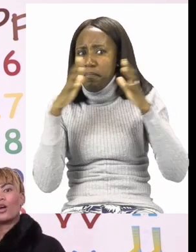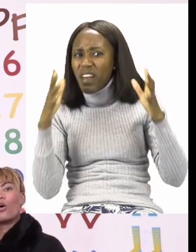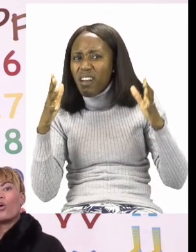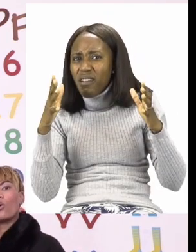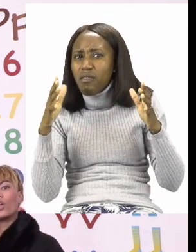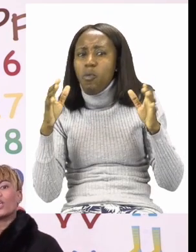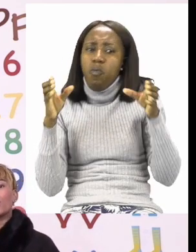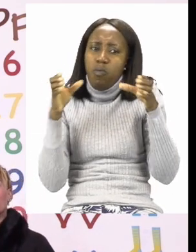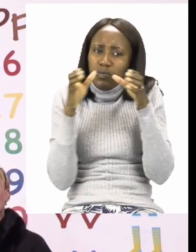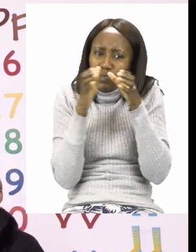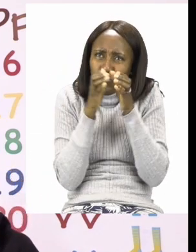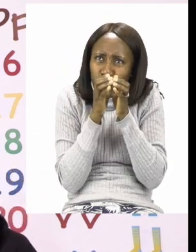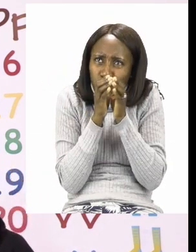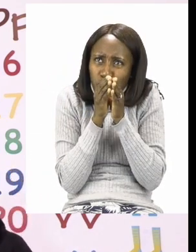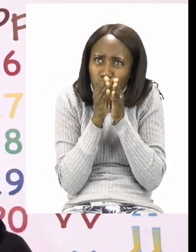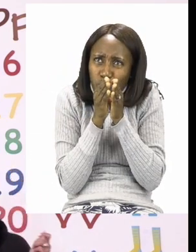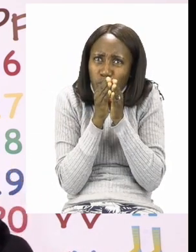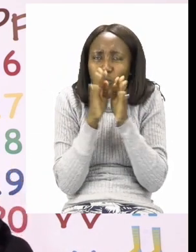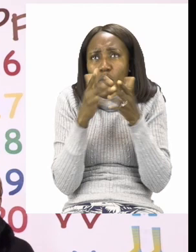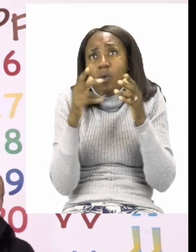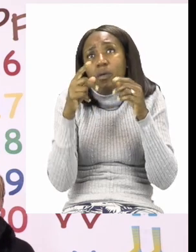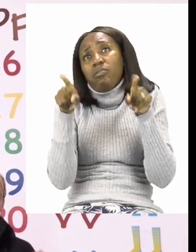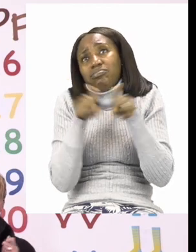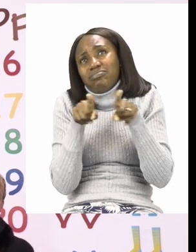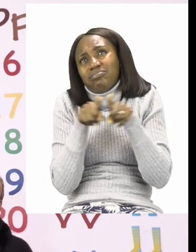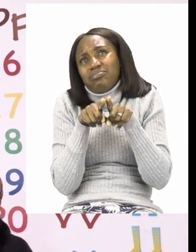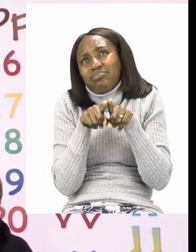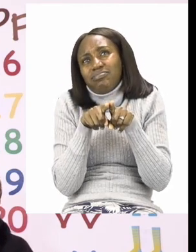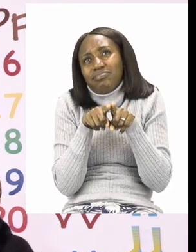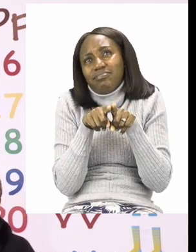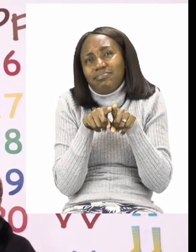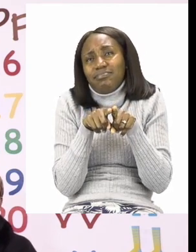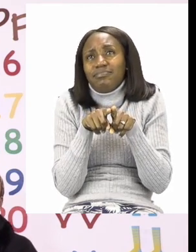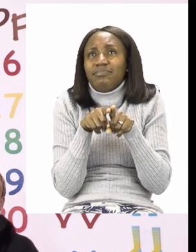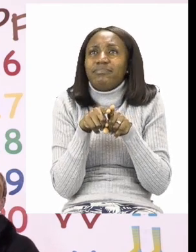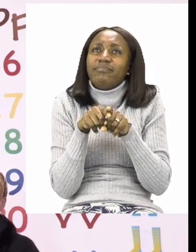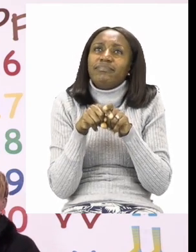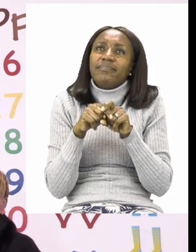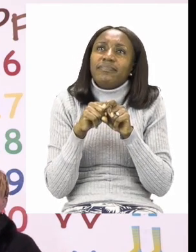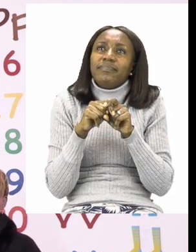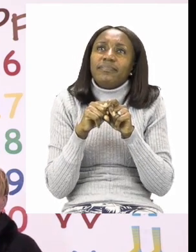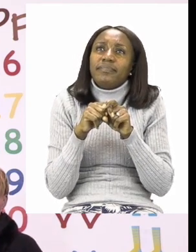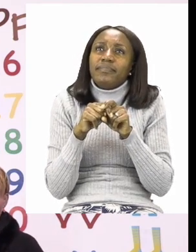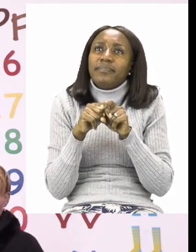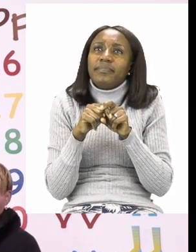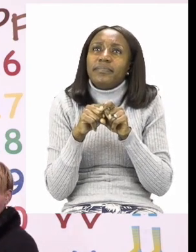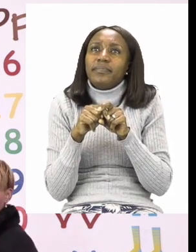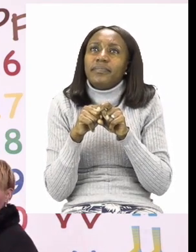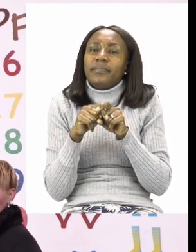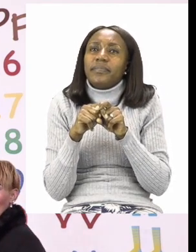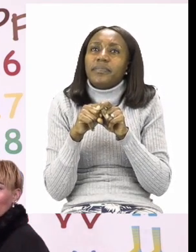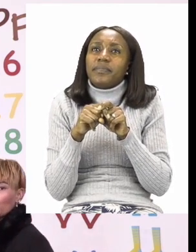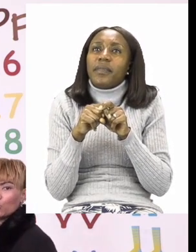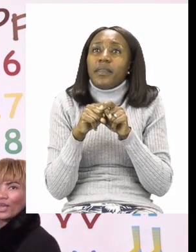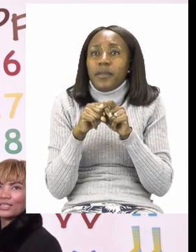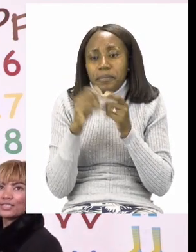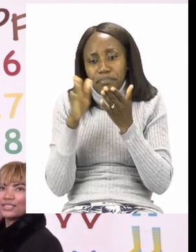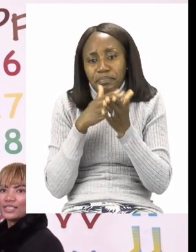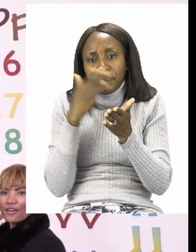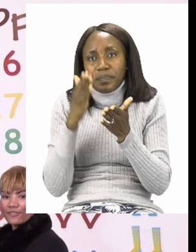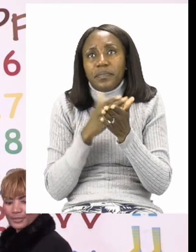smaller than, or equals to the next number? In the booklet on